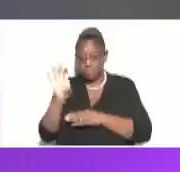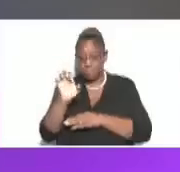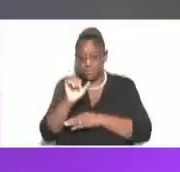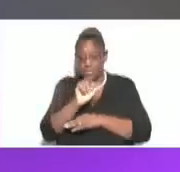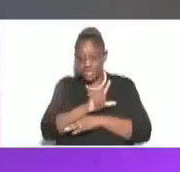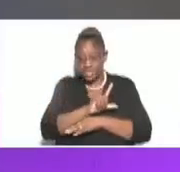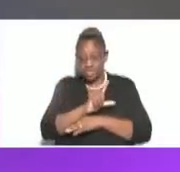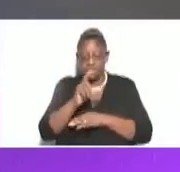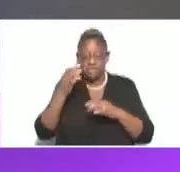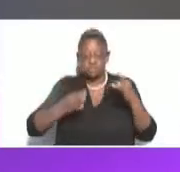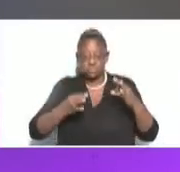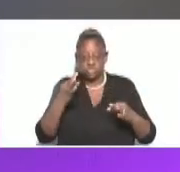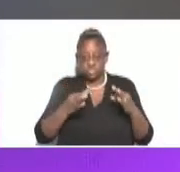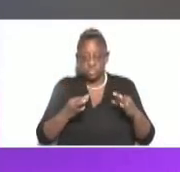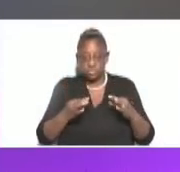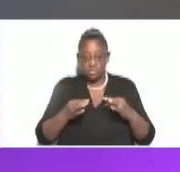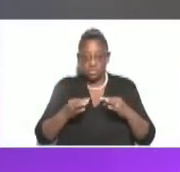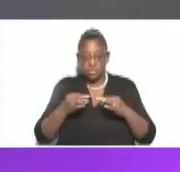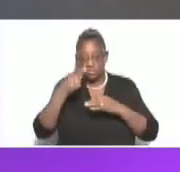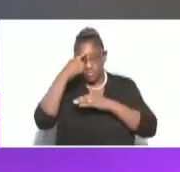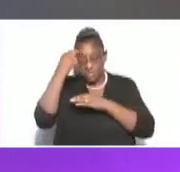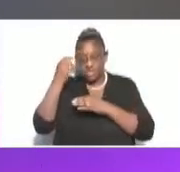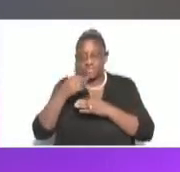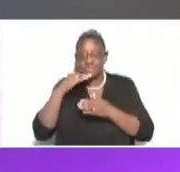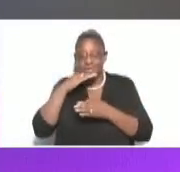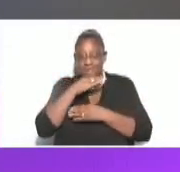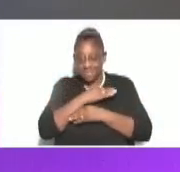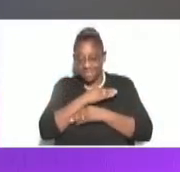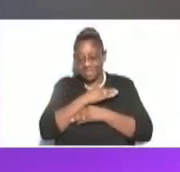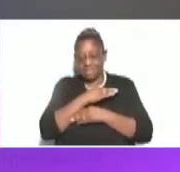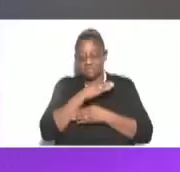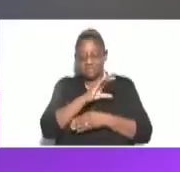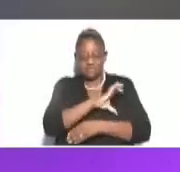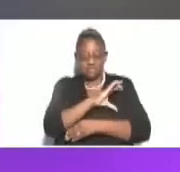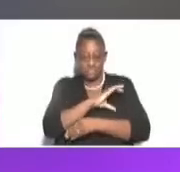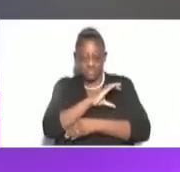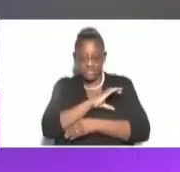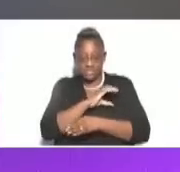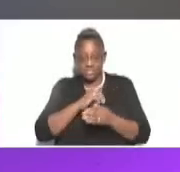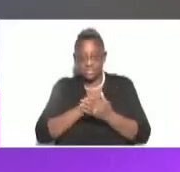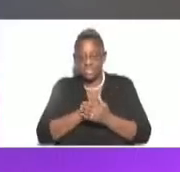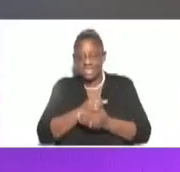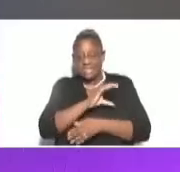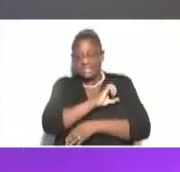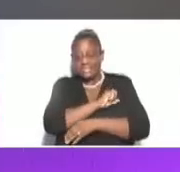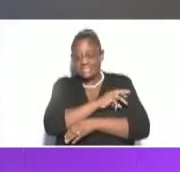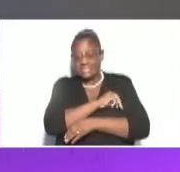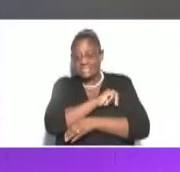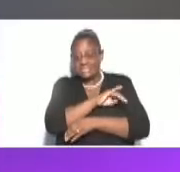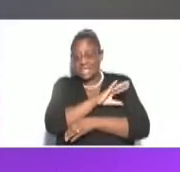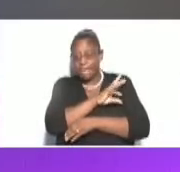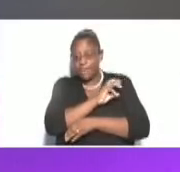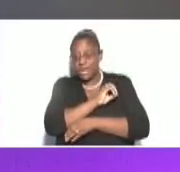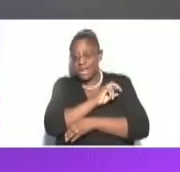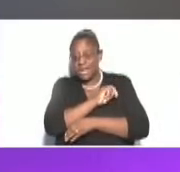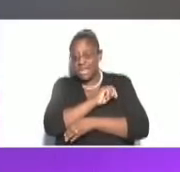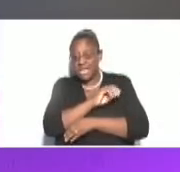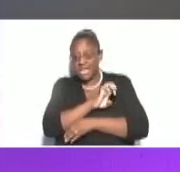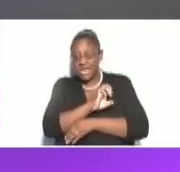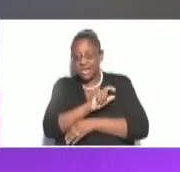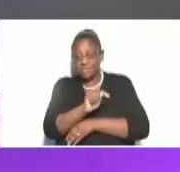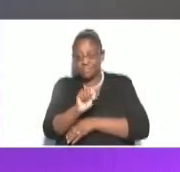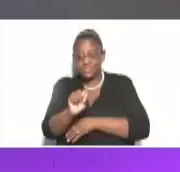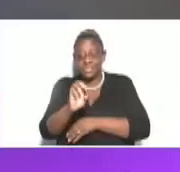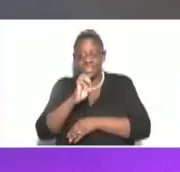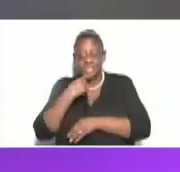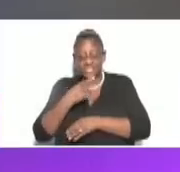and charged for filing a false police report. Police say Shawaki Simonet falsely reported being indecently